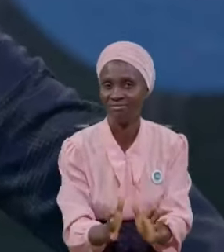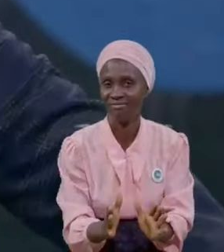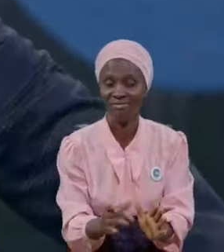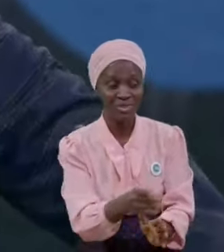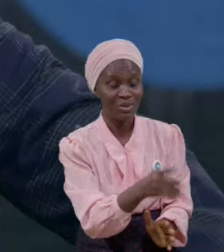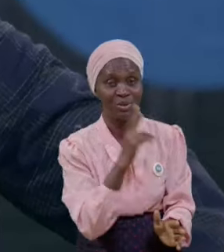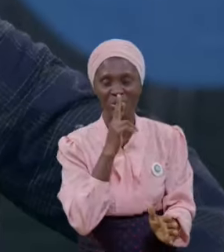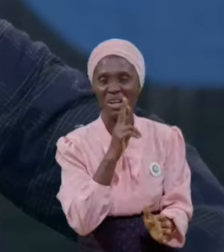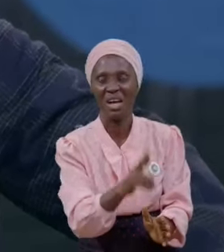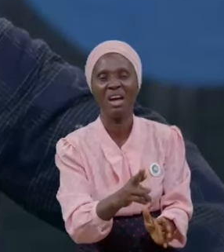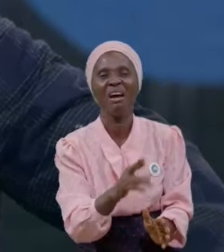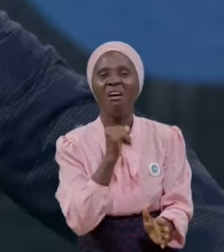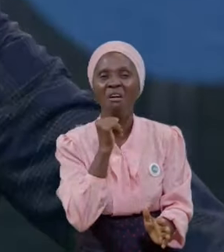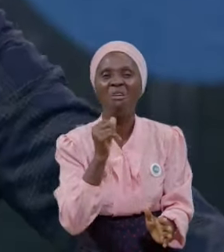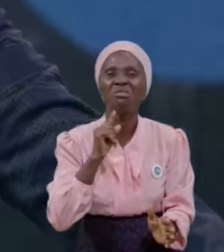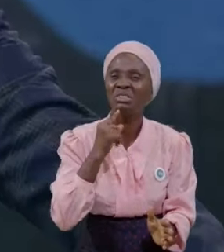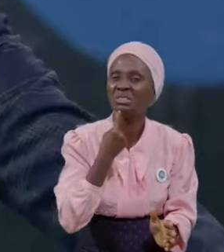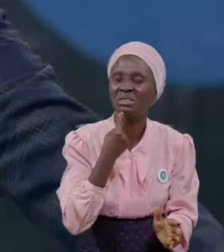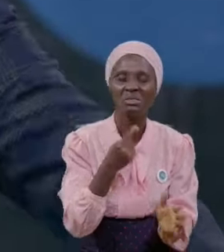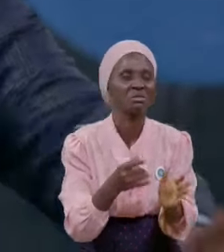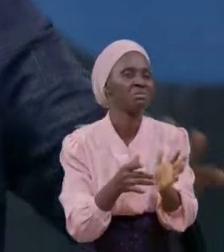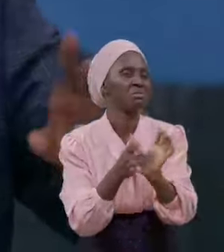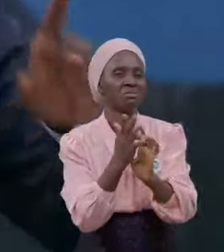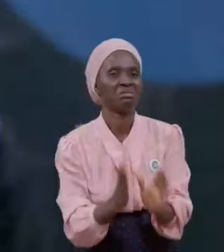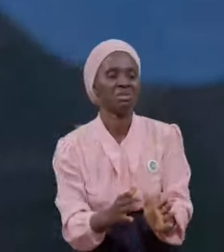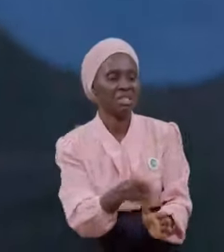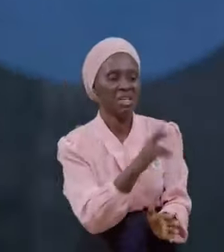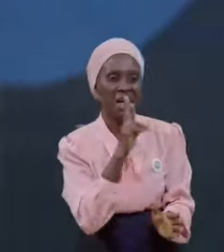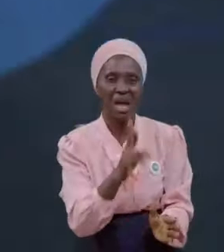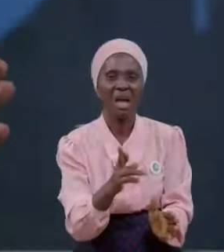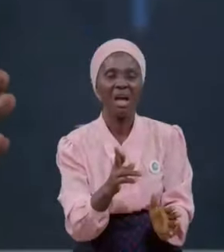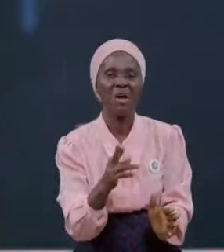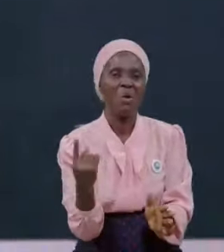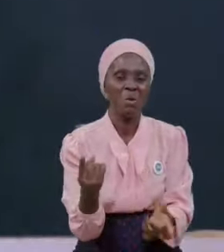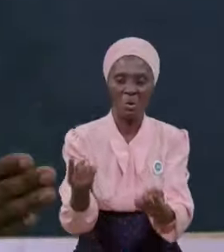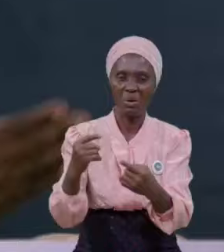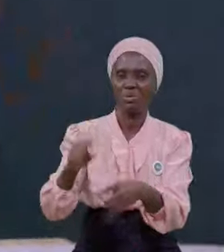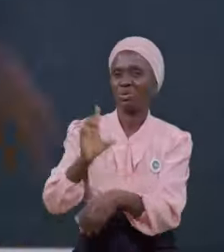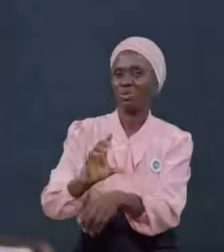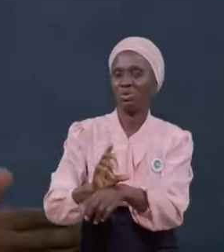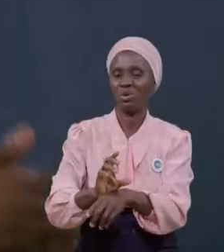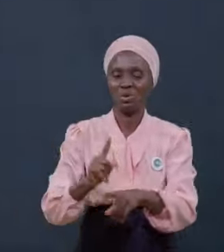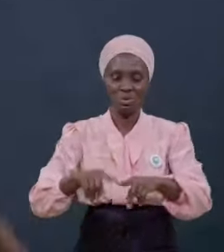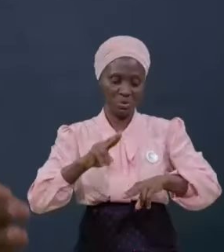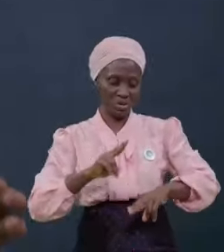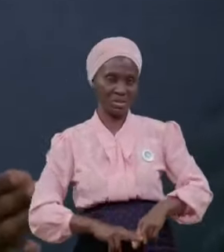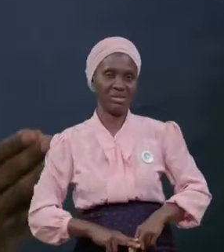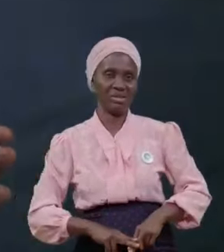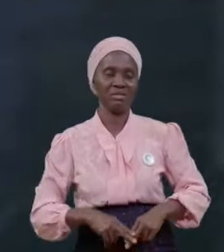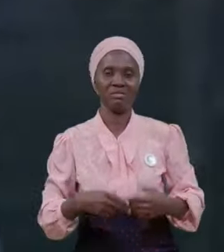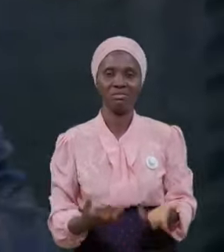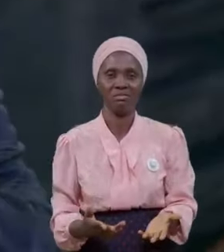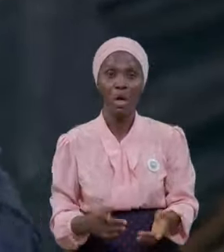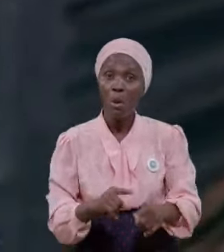bench warmers, crusade attendees. But the people, these are actual